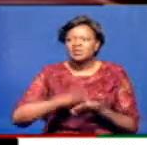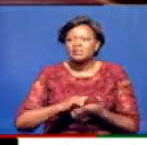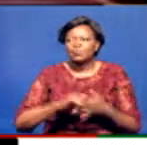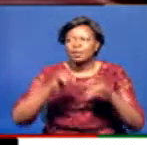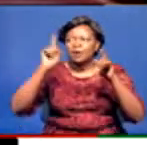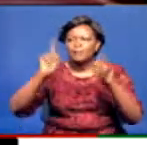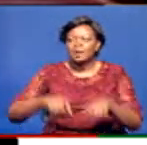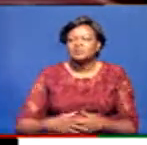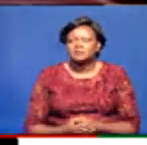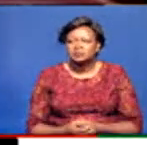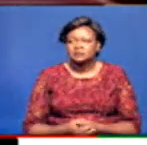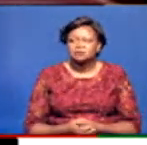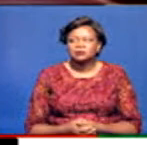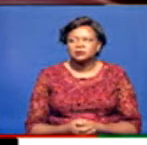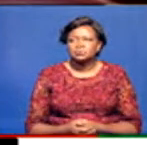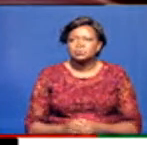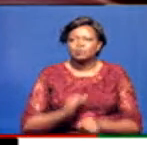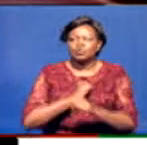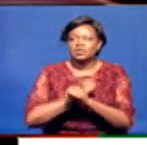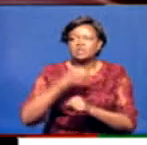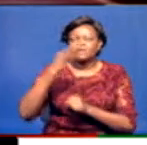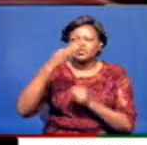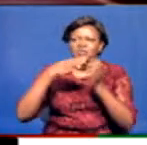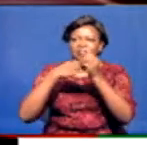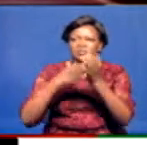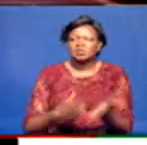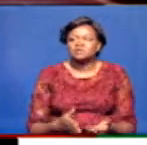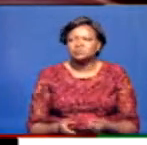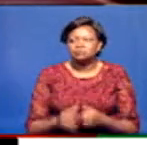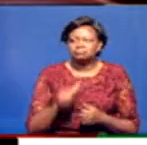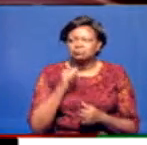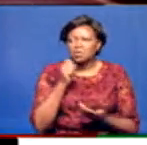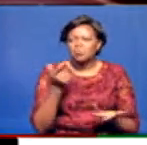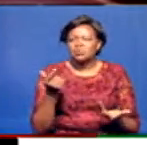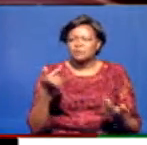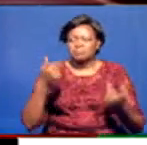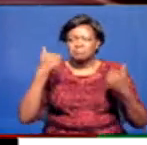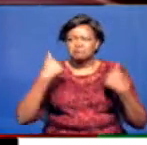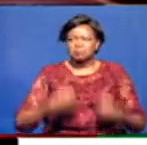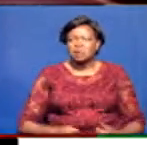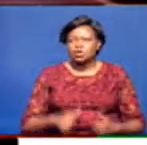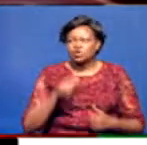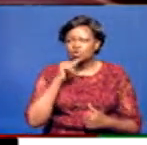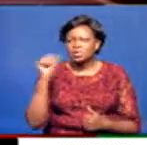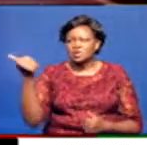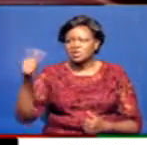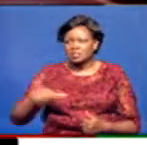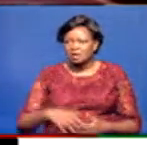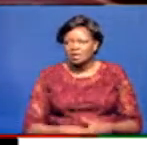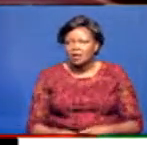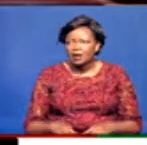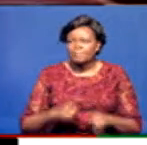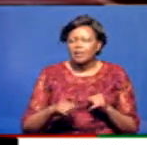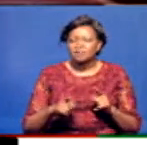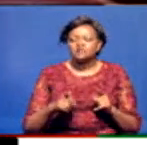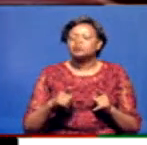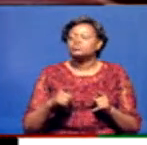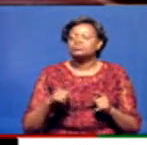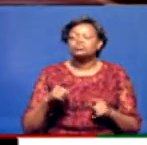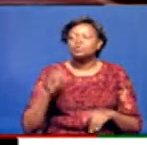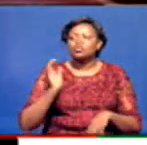the future leaders. It might not be me, it might be somebody else, but a due process in